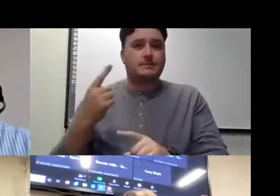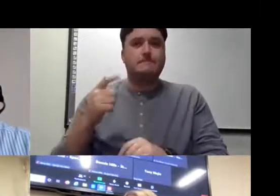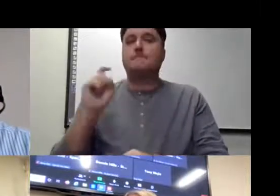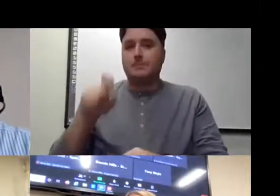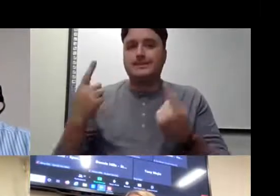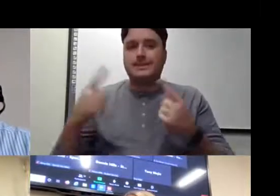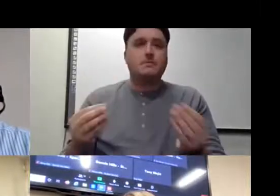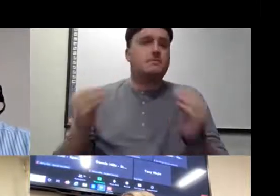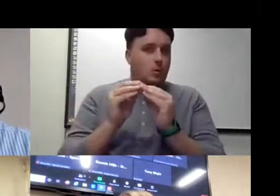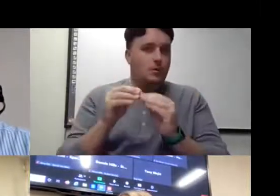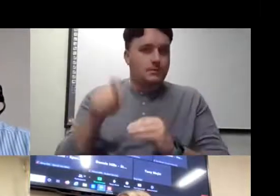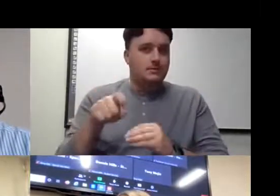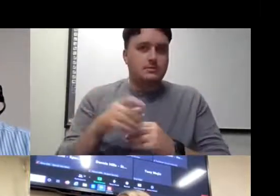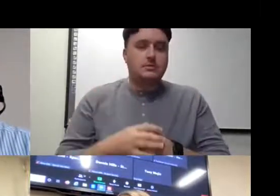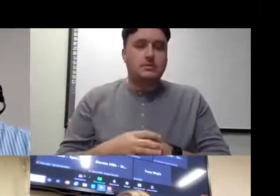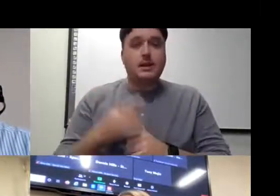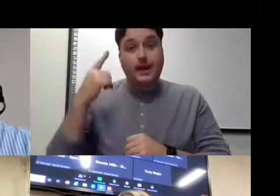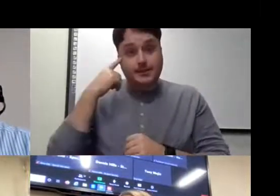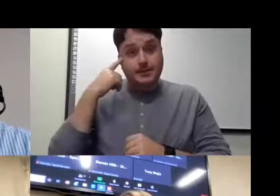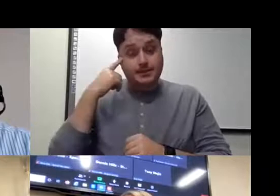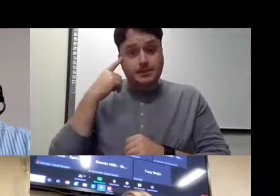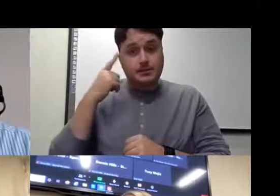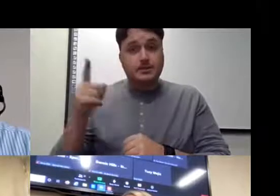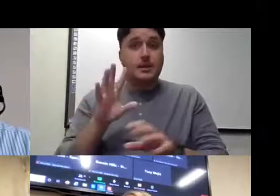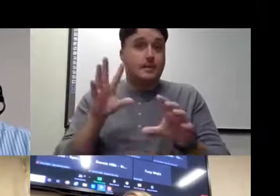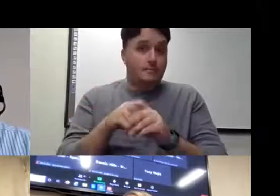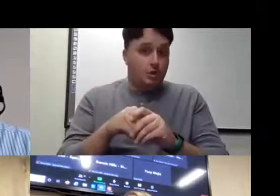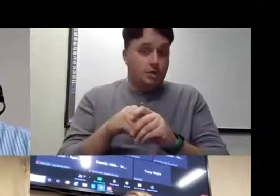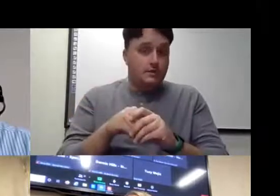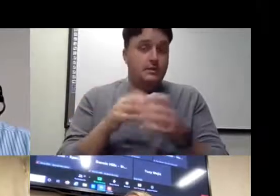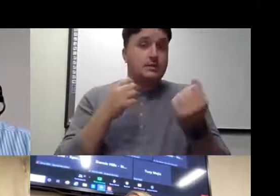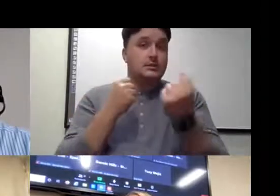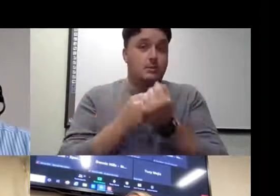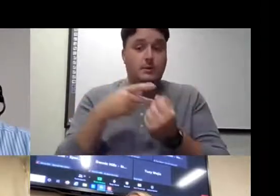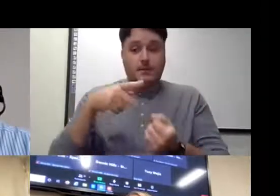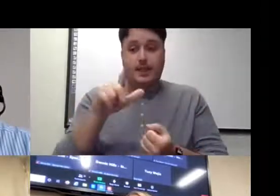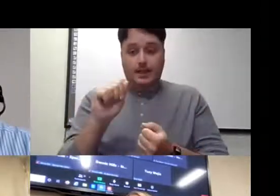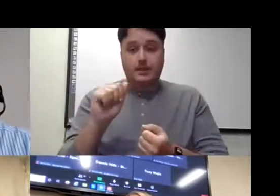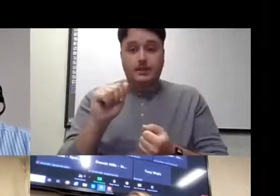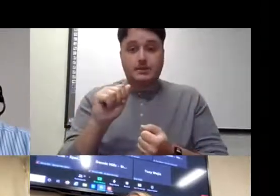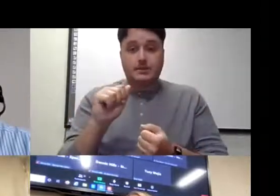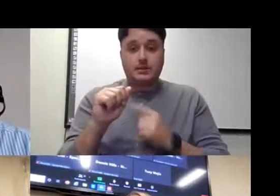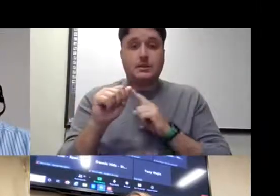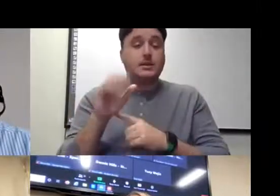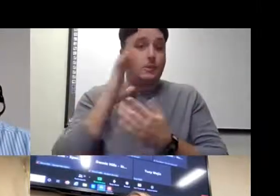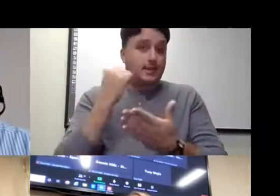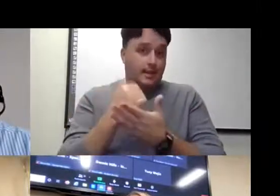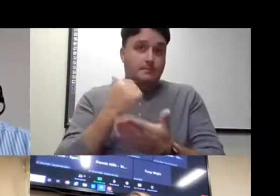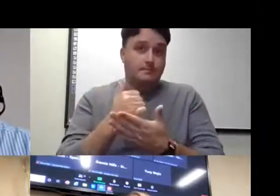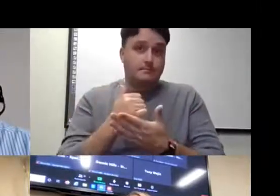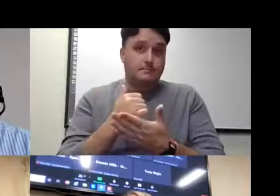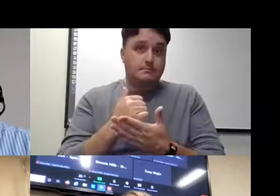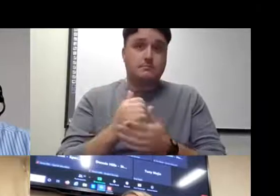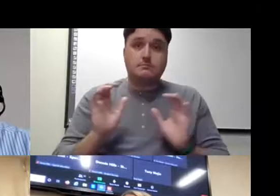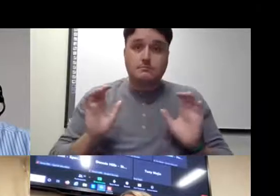happen more. And I think actually being part of supporting PLAs helps push that